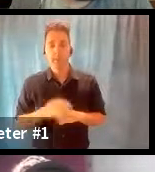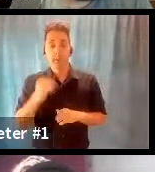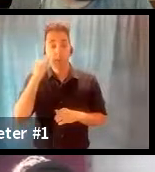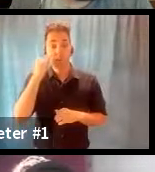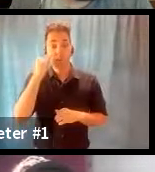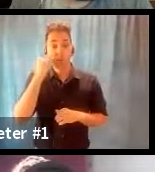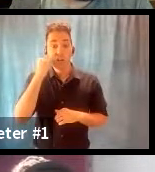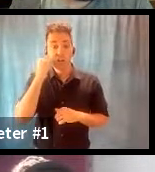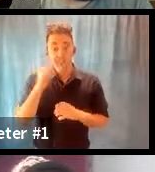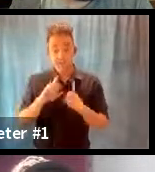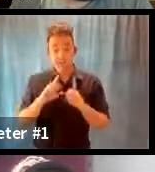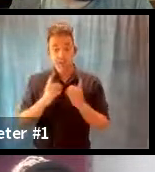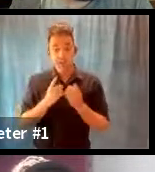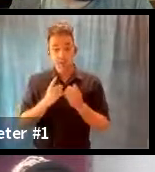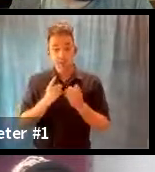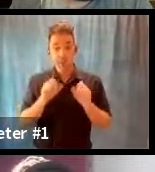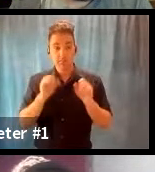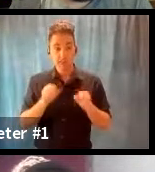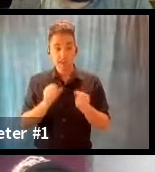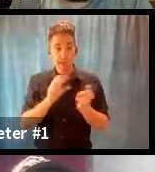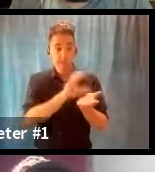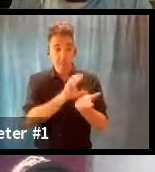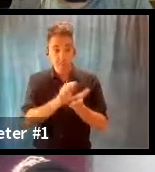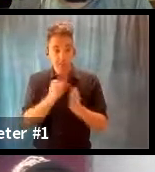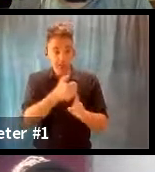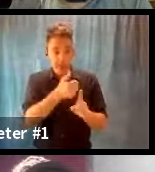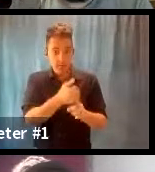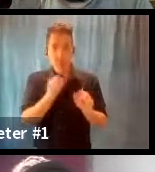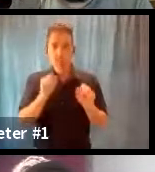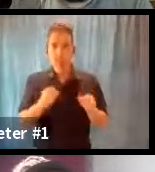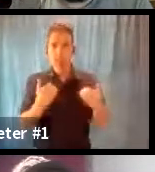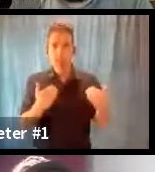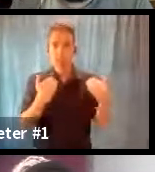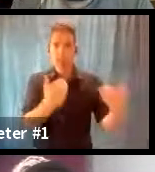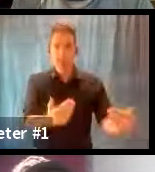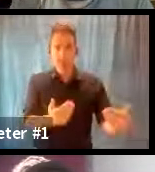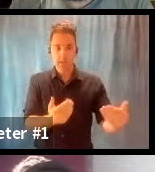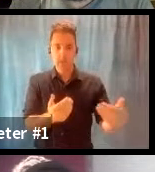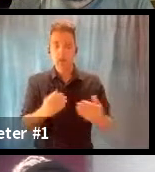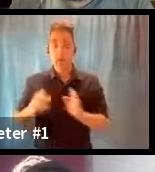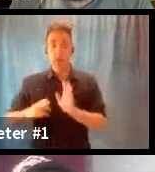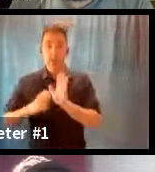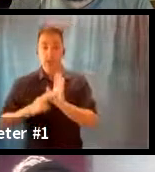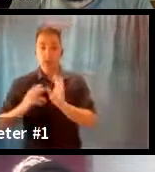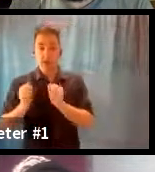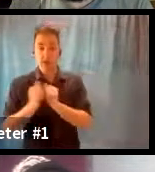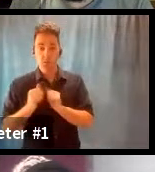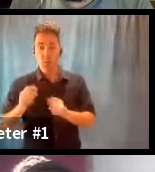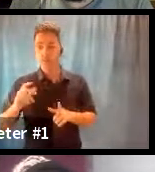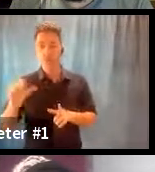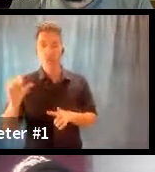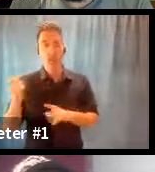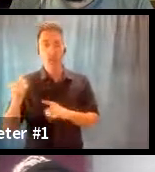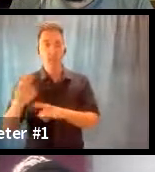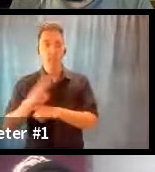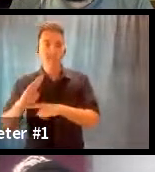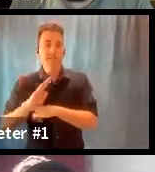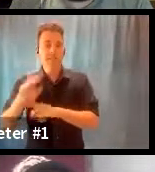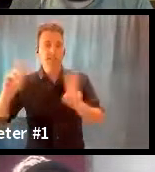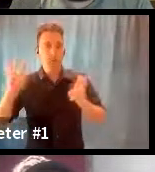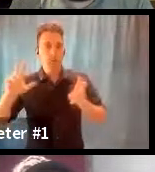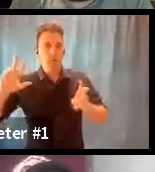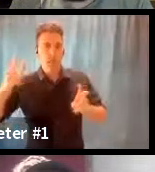it can proceed. Contracts with third parties are different, and will need to comply with local, state, and